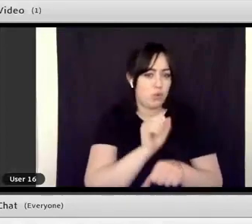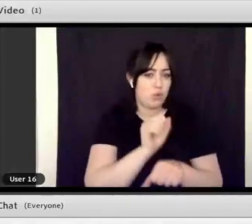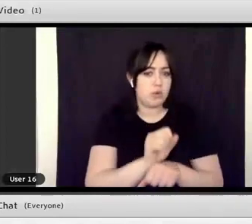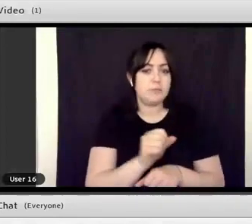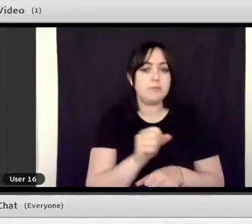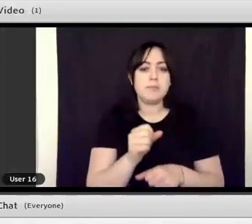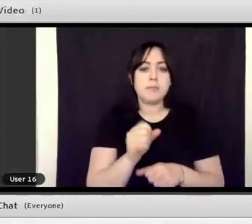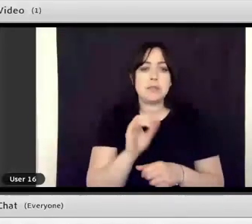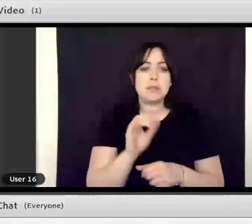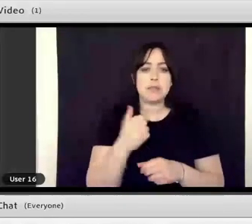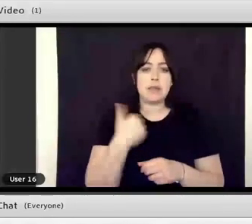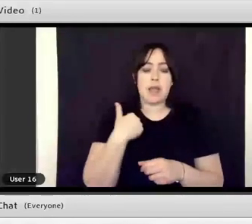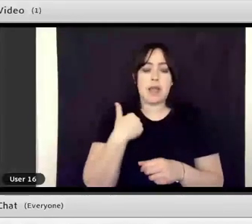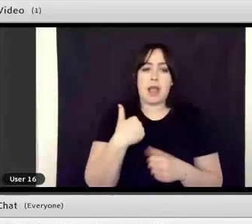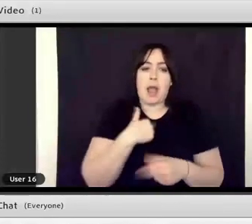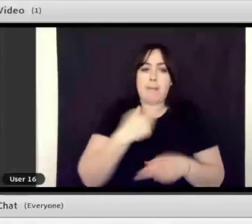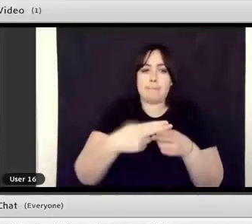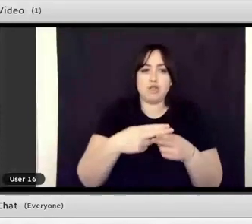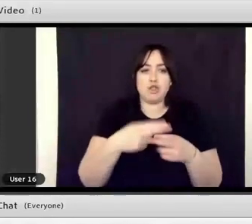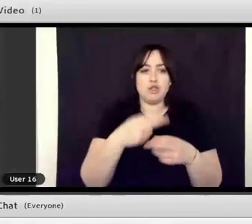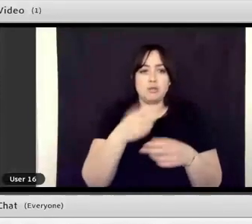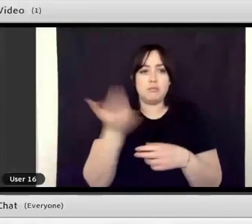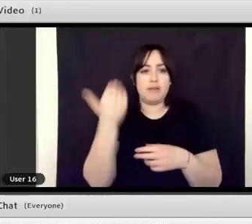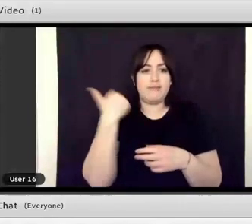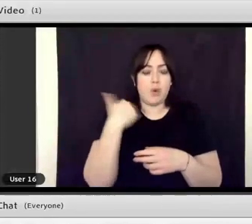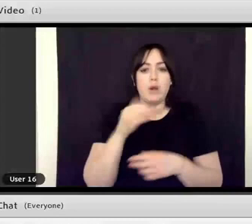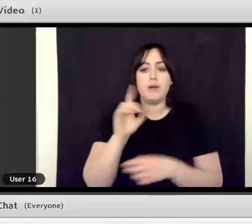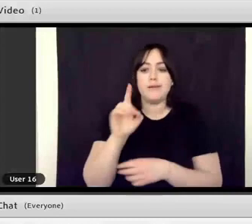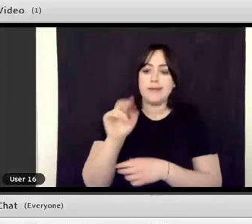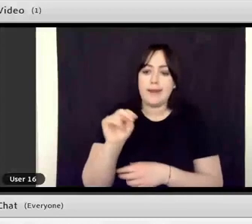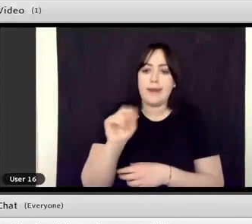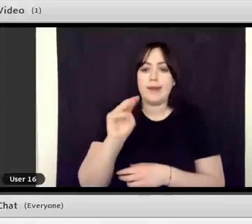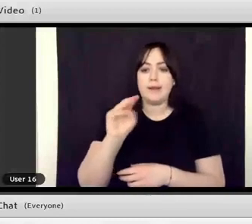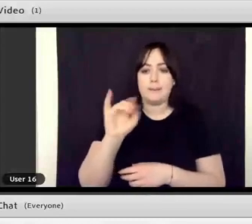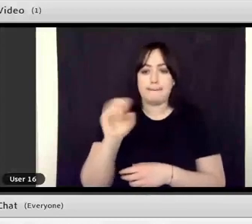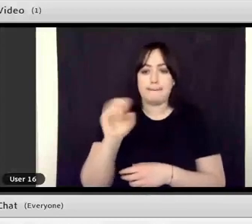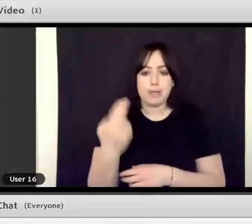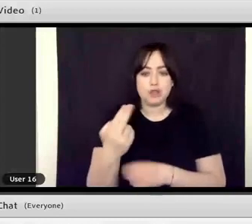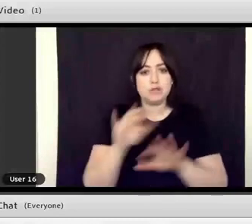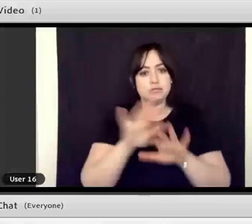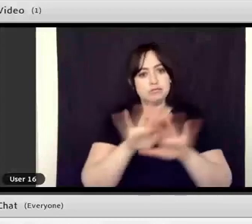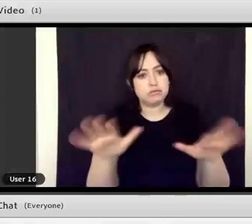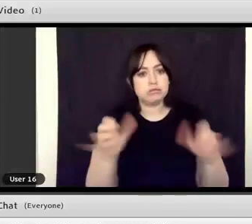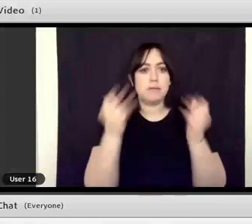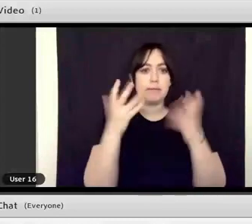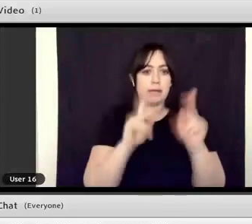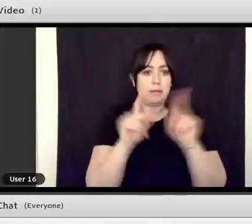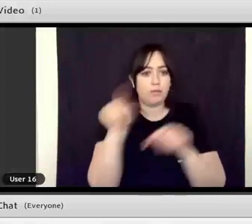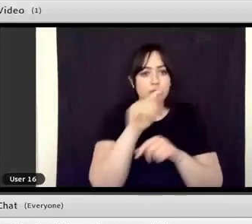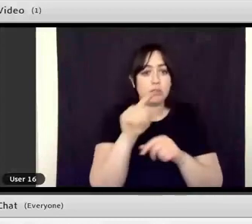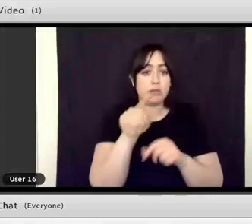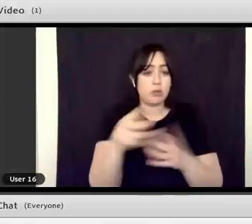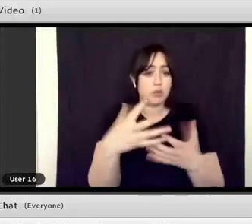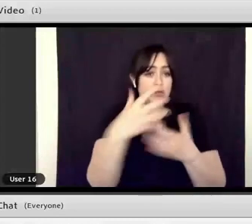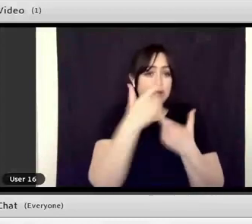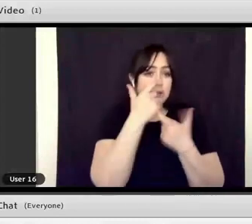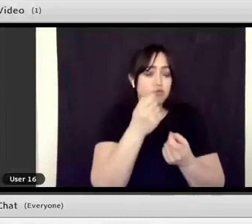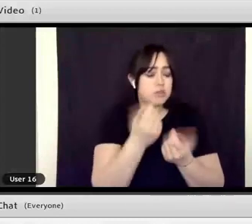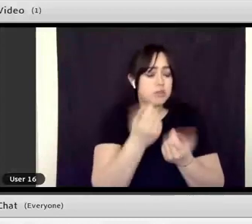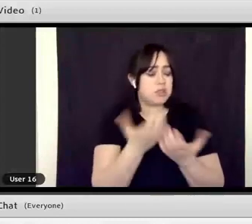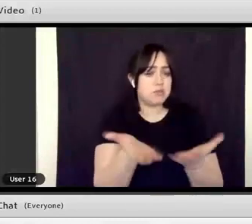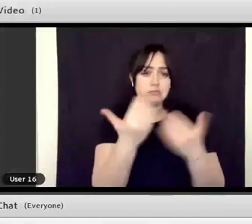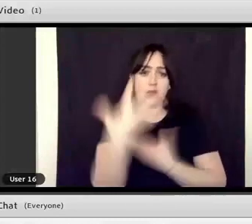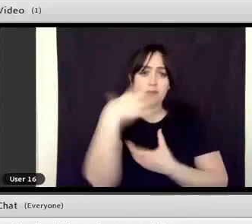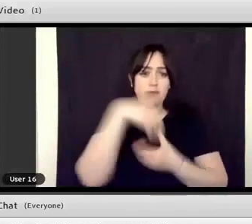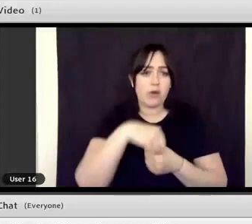with Dan and Mitch and Filippa, who is also connected, and many others. And of course, if you're interested, we will be happy to involve you as well.